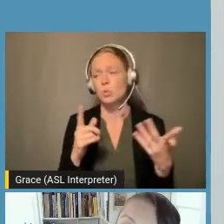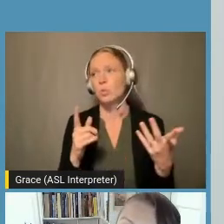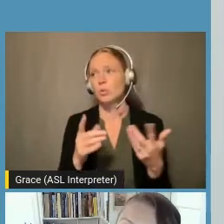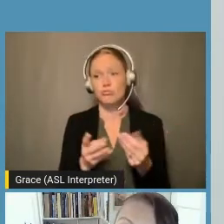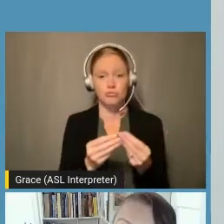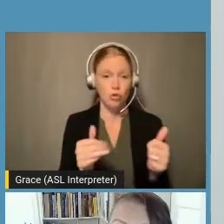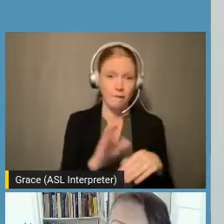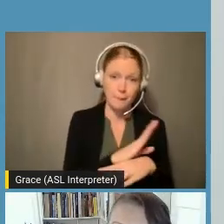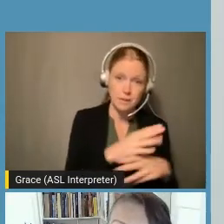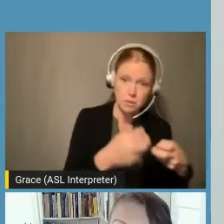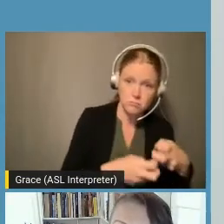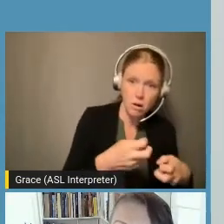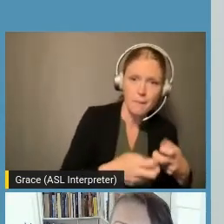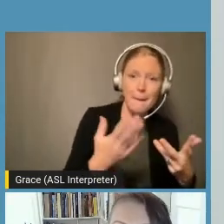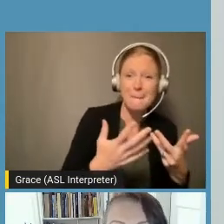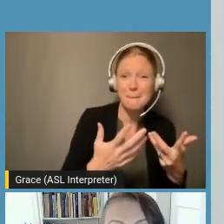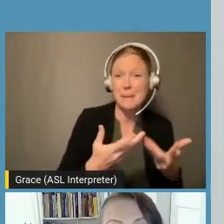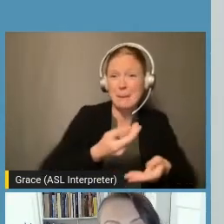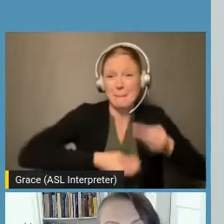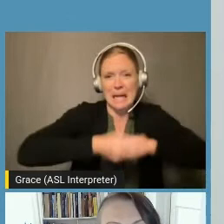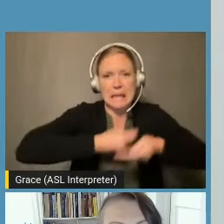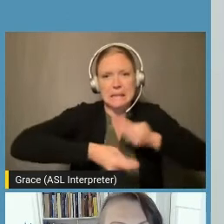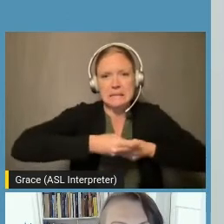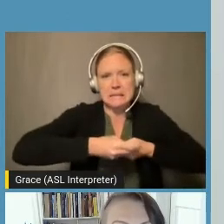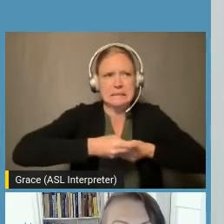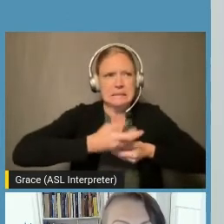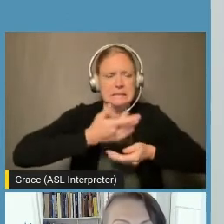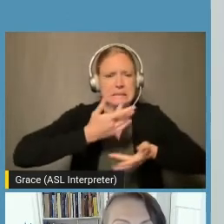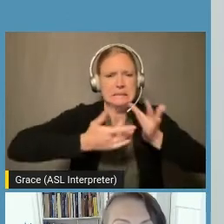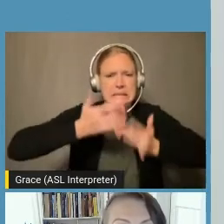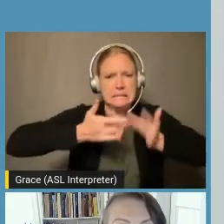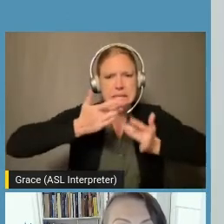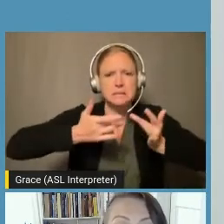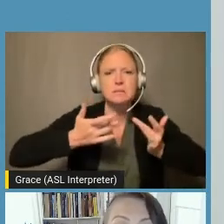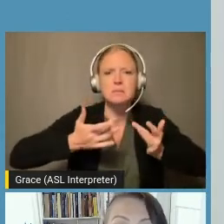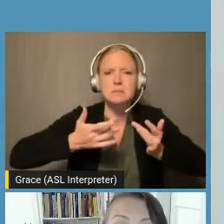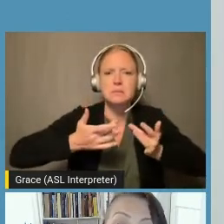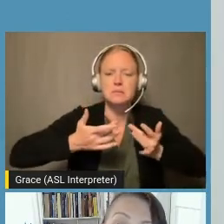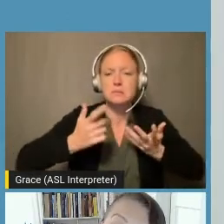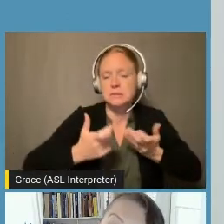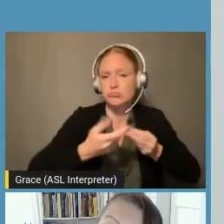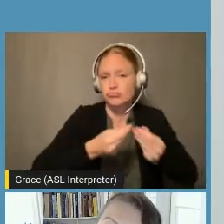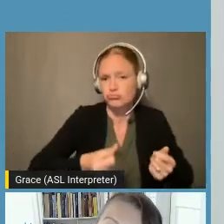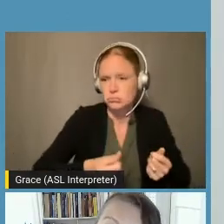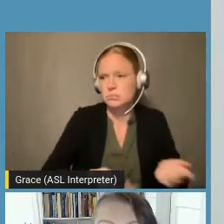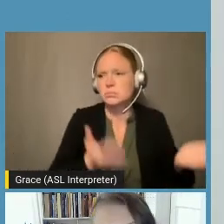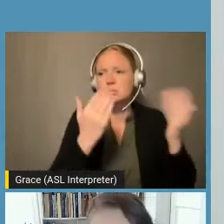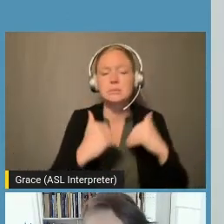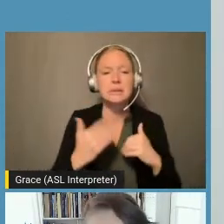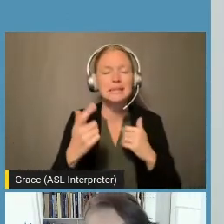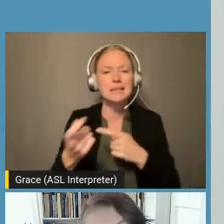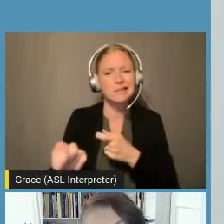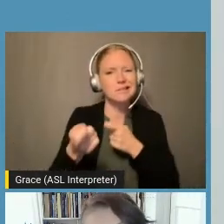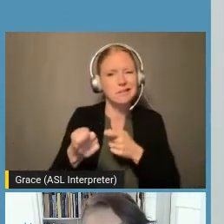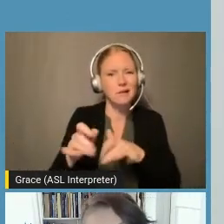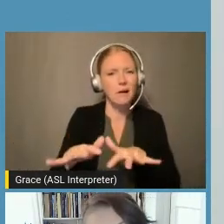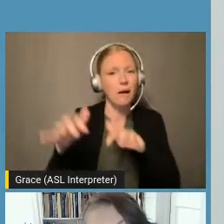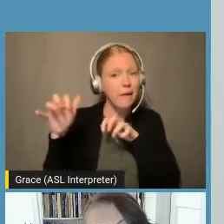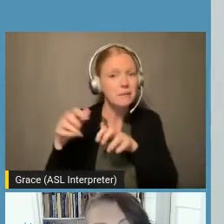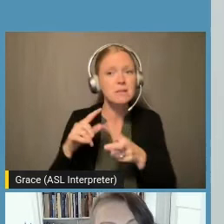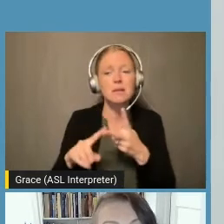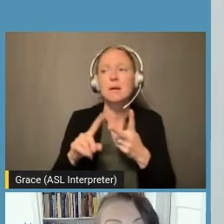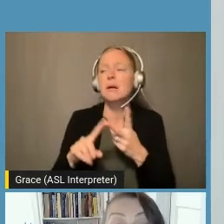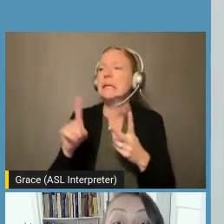business type problem, like a revenue problem, or we need to provide better audience engagement or better access to our